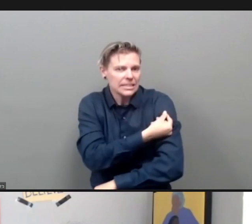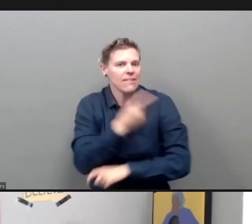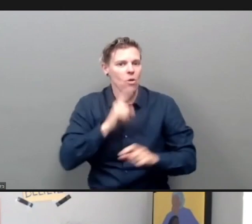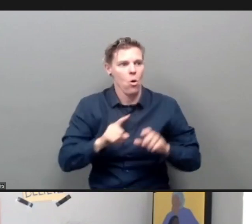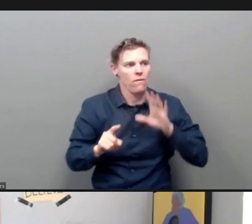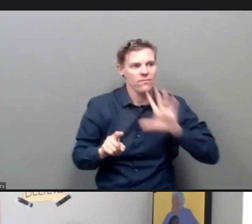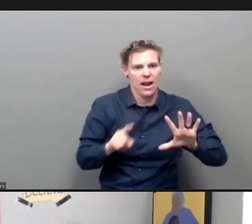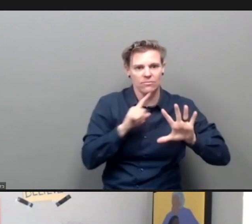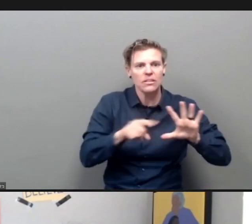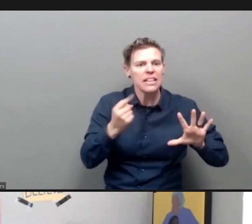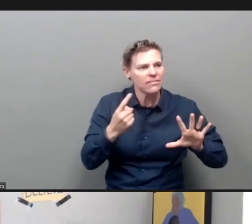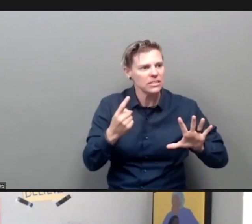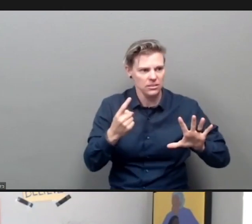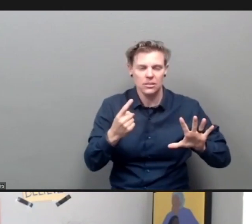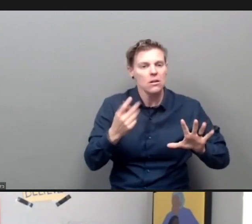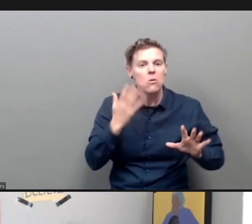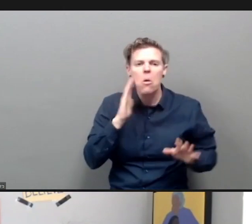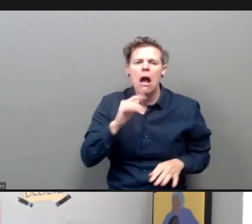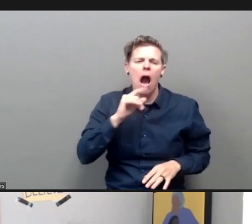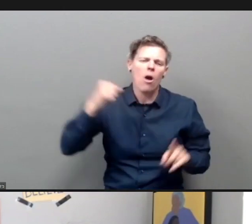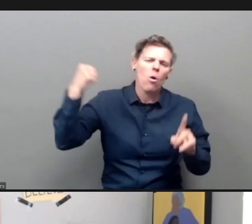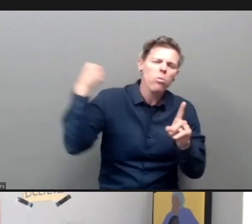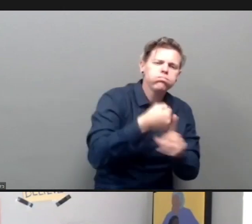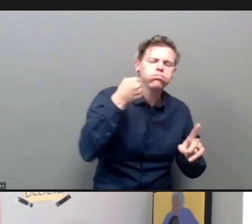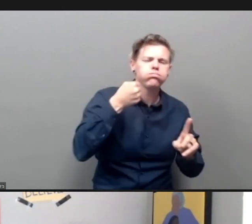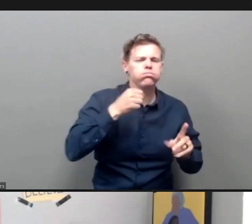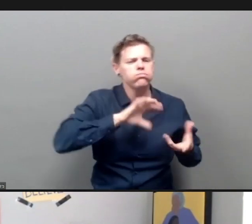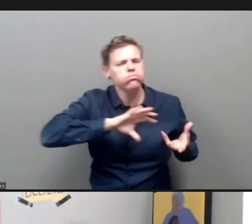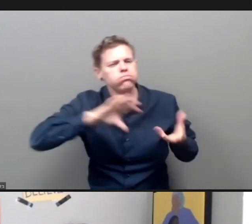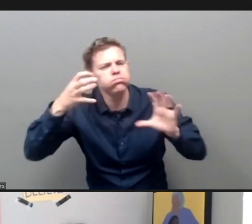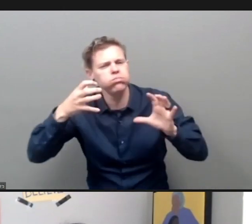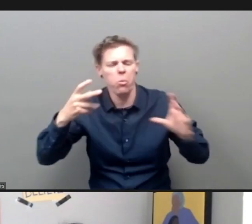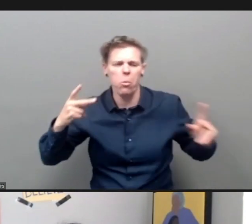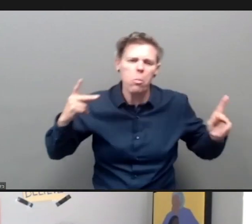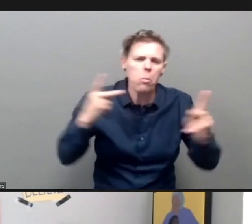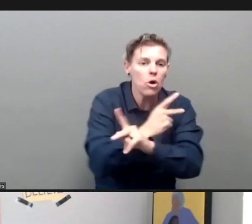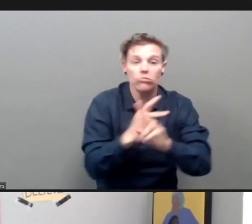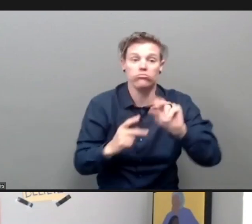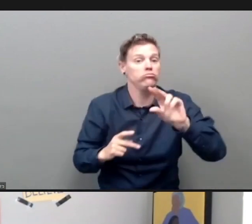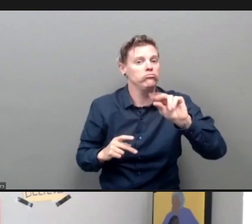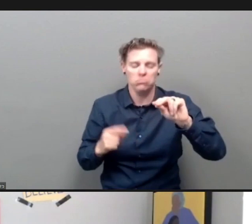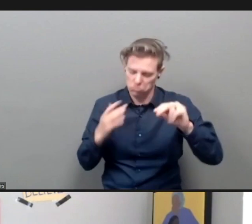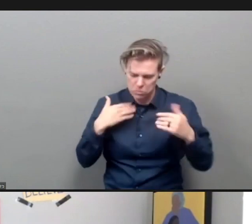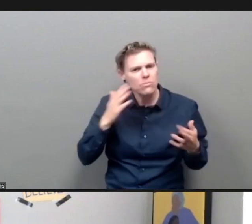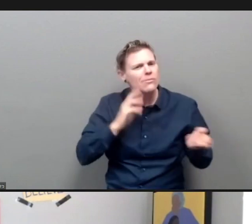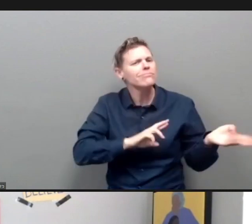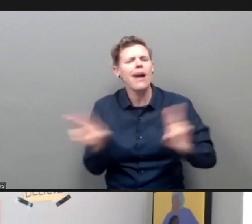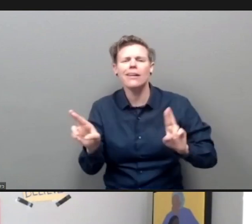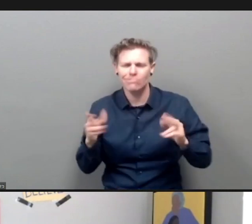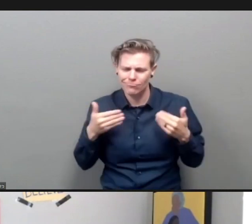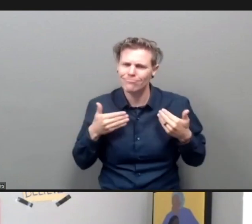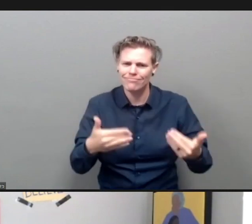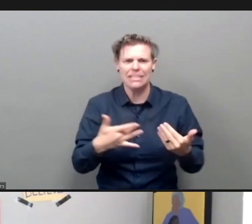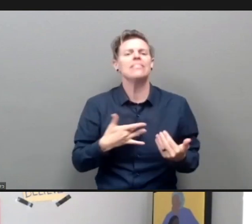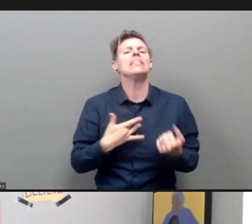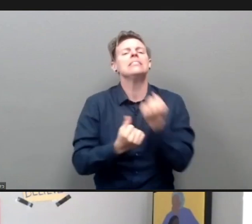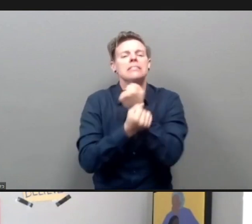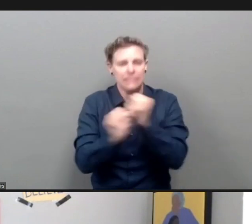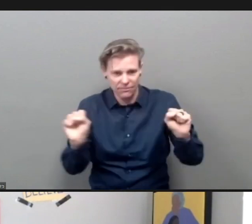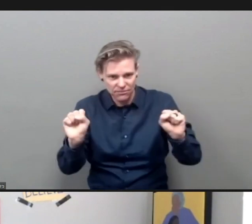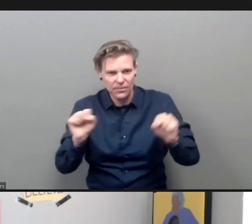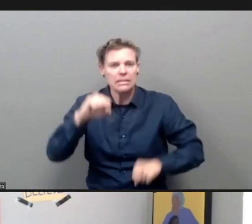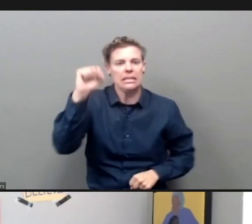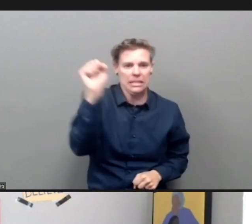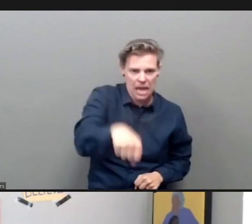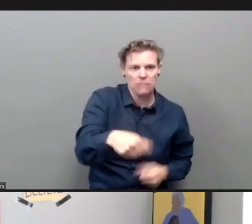want to hold our hand up and say we better think this over more carefully. So that was just a little review, but they listen to all the meetings and everything. Does that mean,